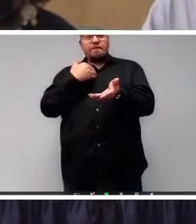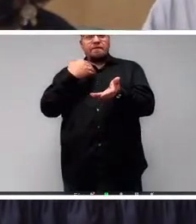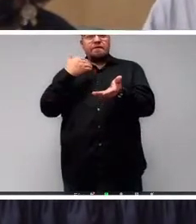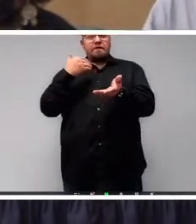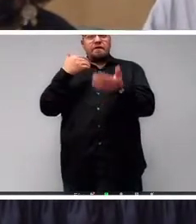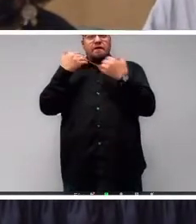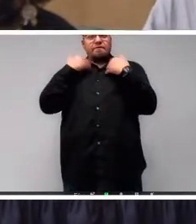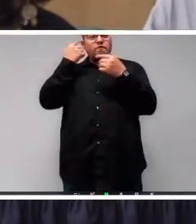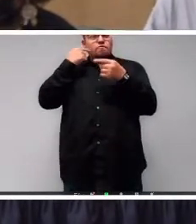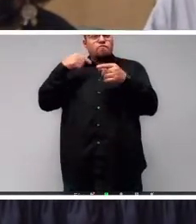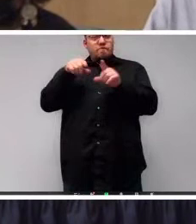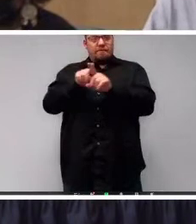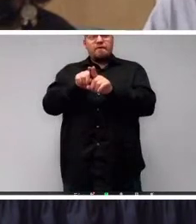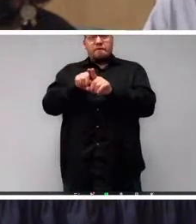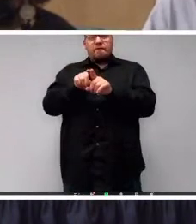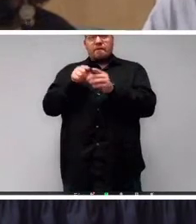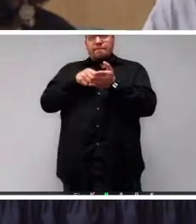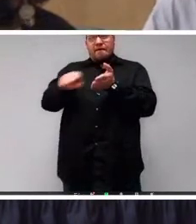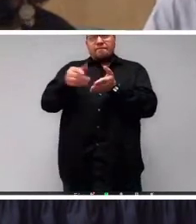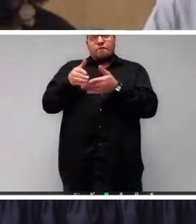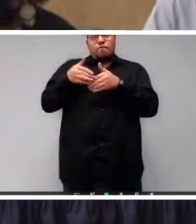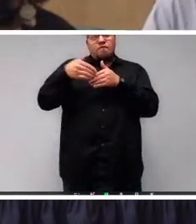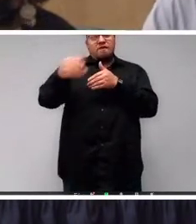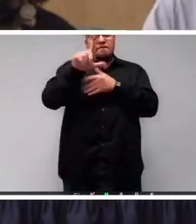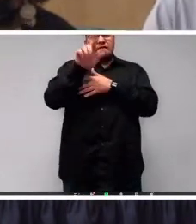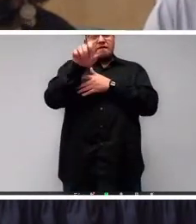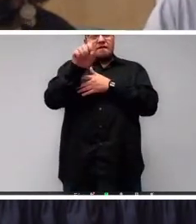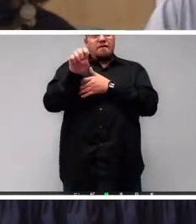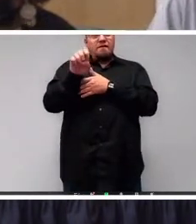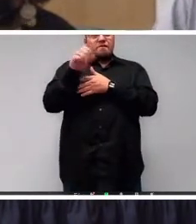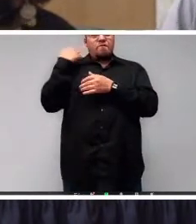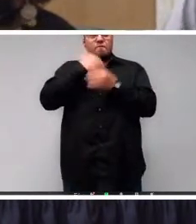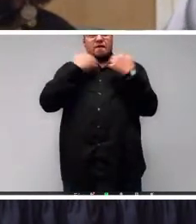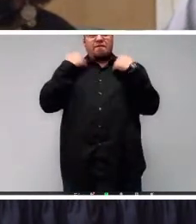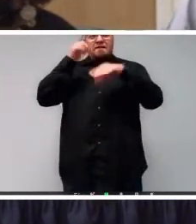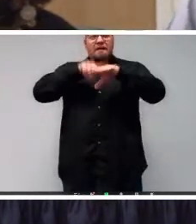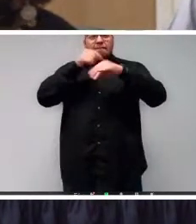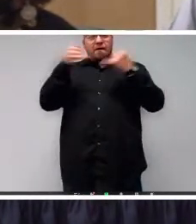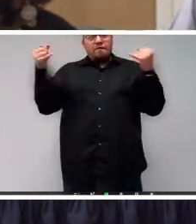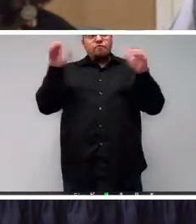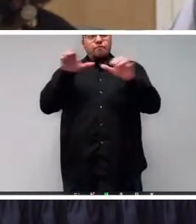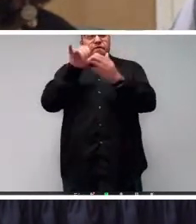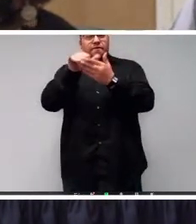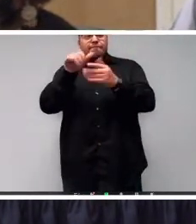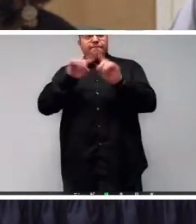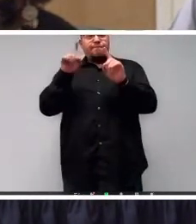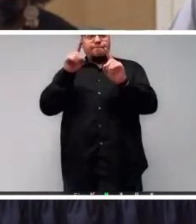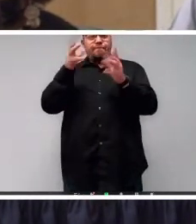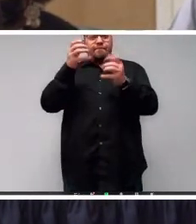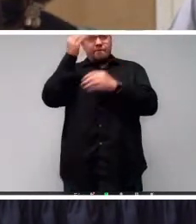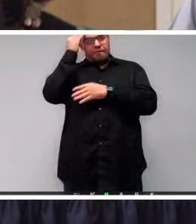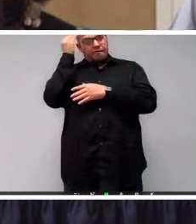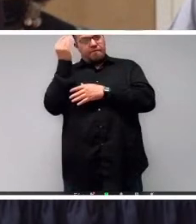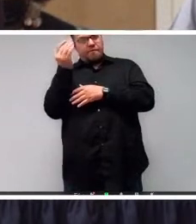the rest of whatever we owe. We have a timeline to do that, but want you to know about the financial